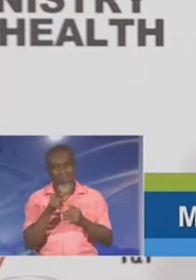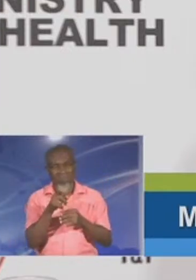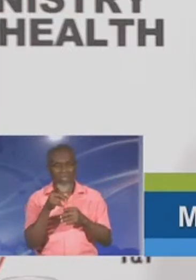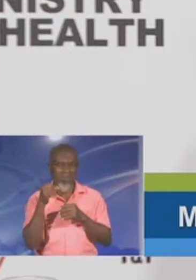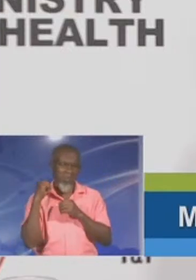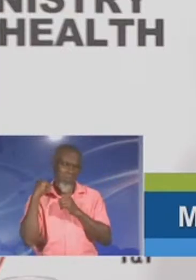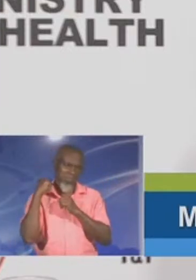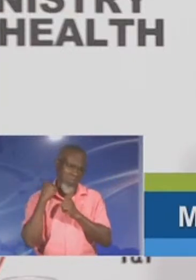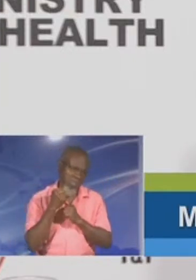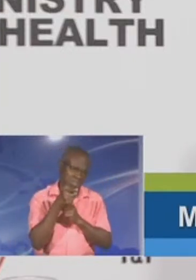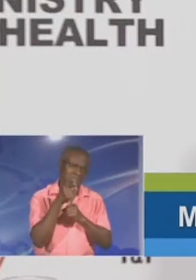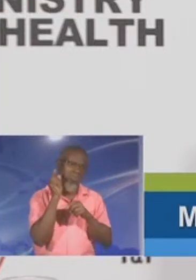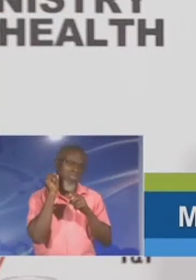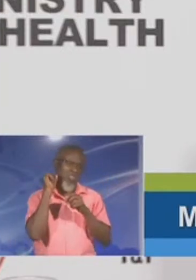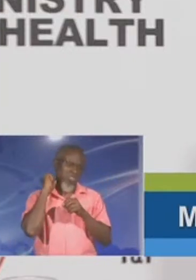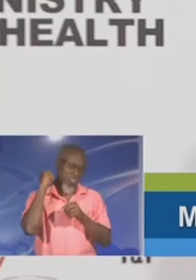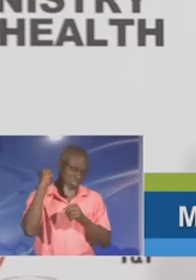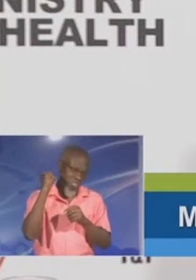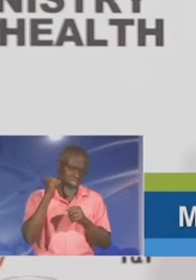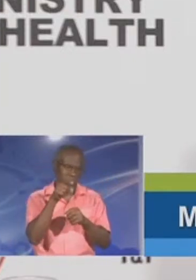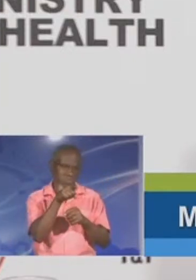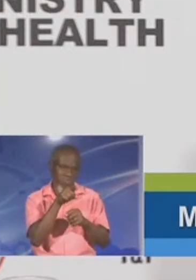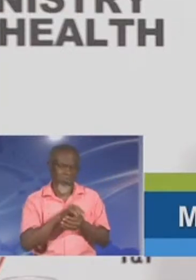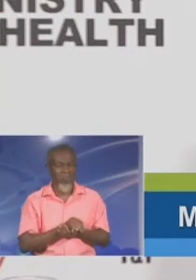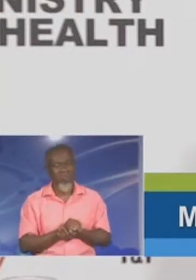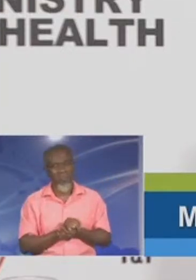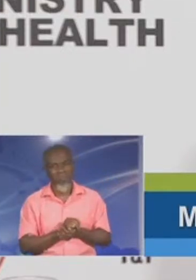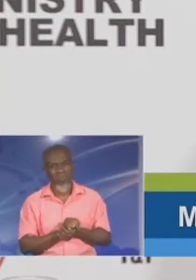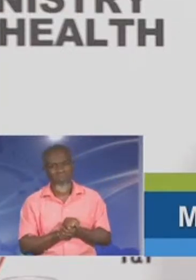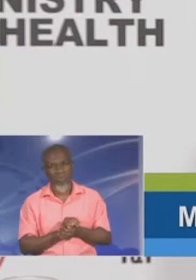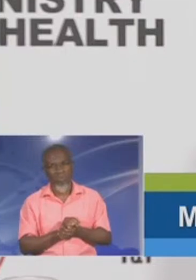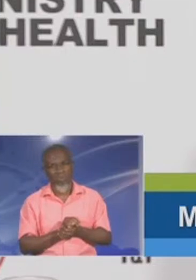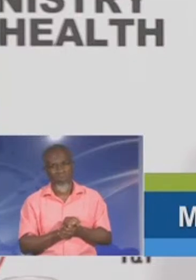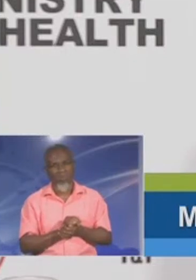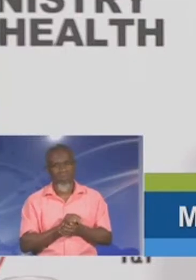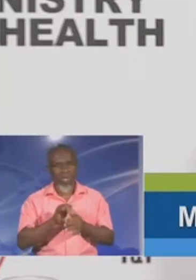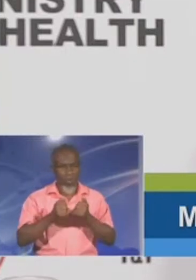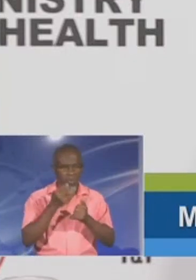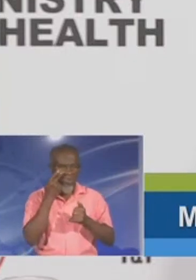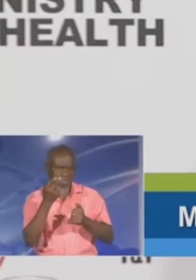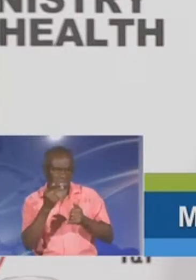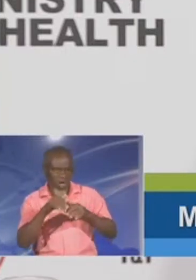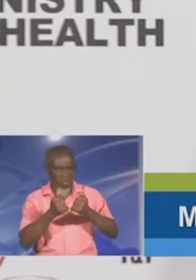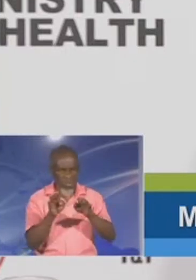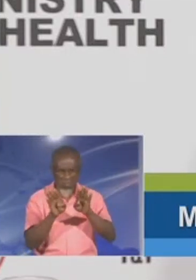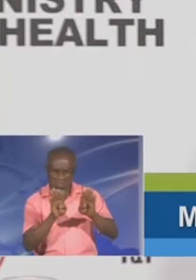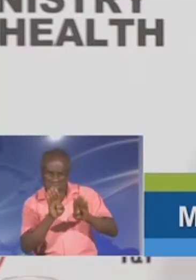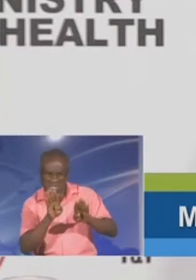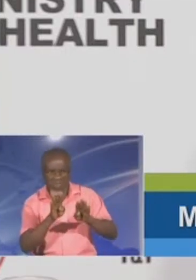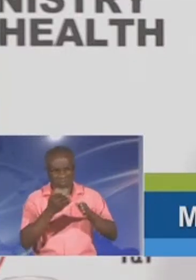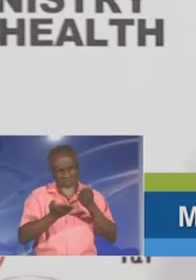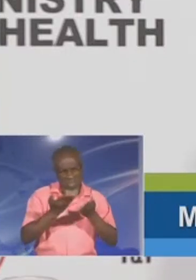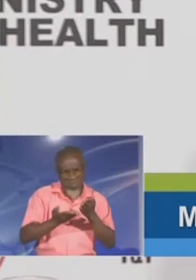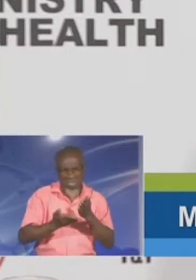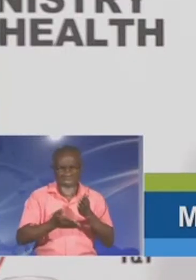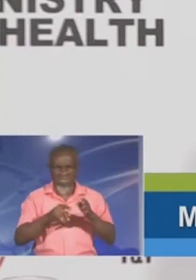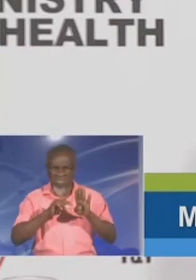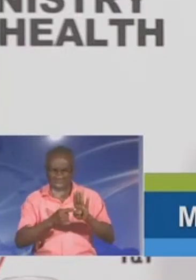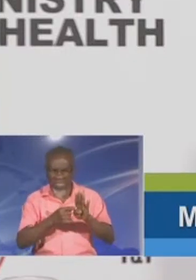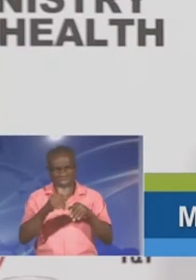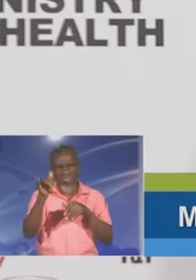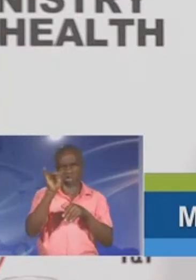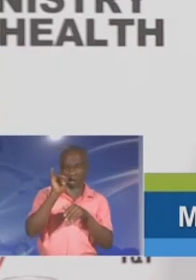others. In addition, the way they interact, the way they behave, they may start to use more alcohol or